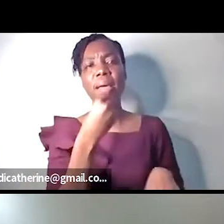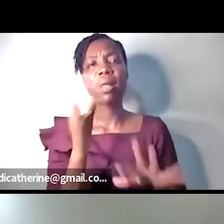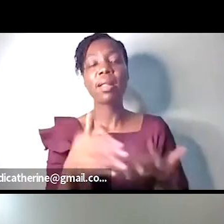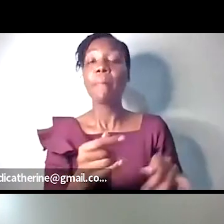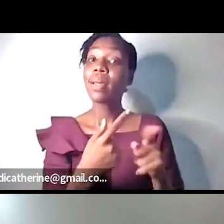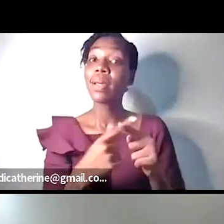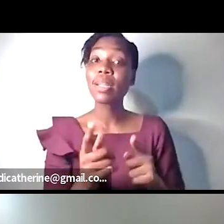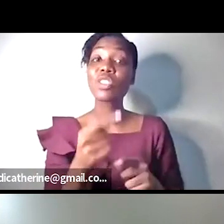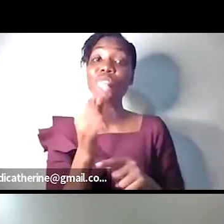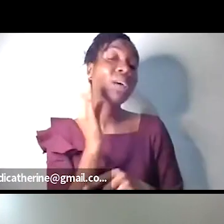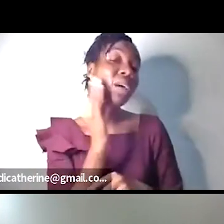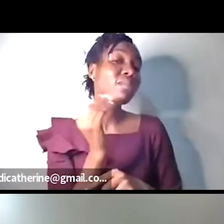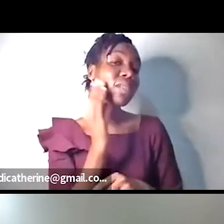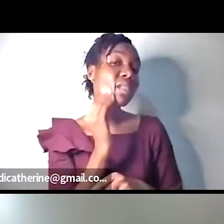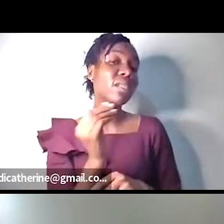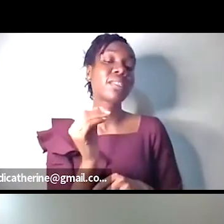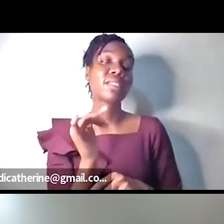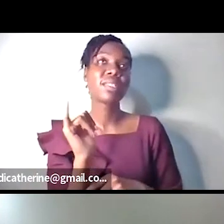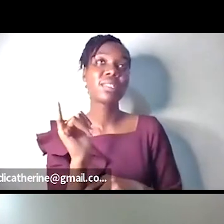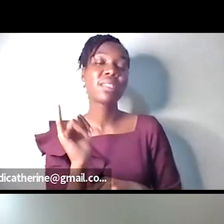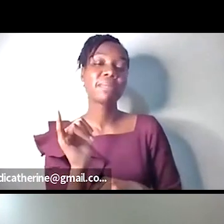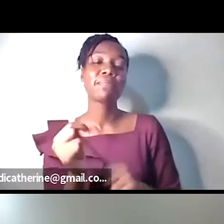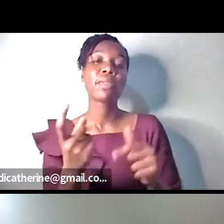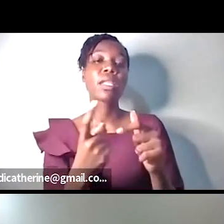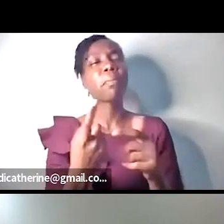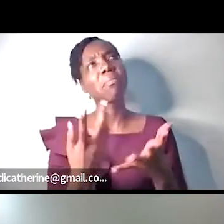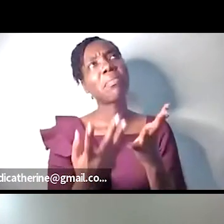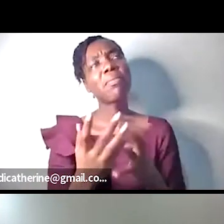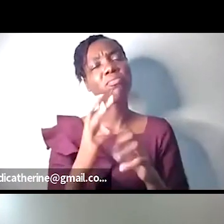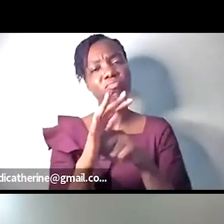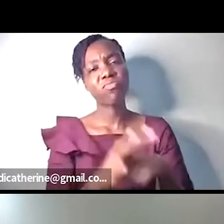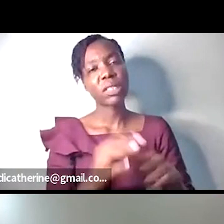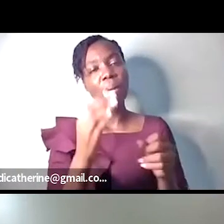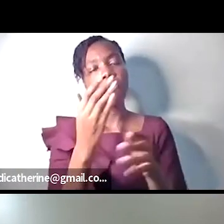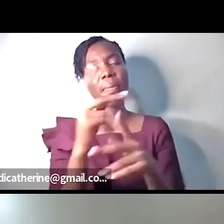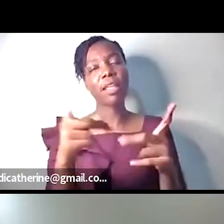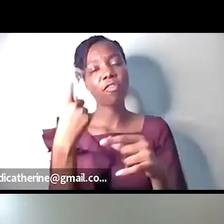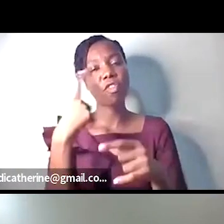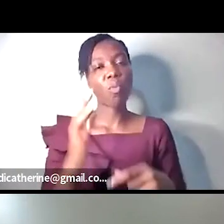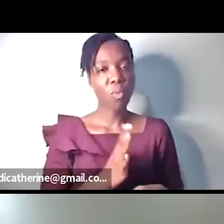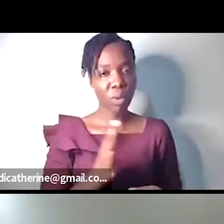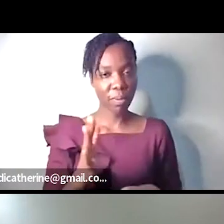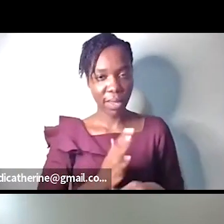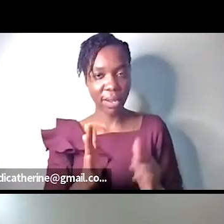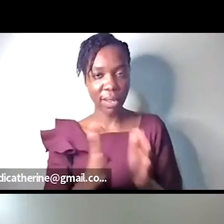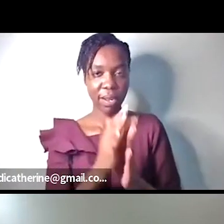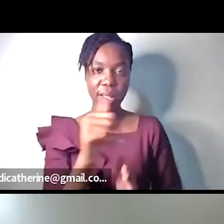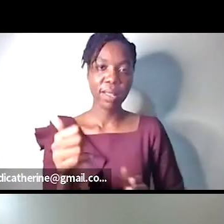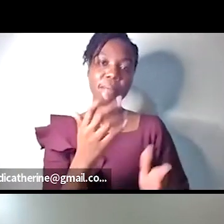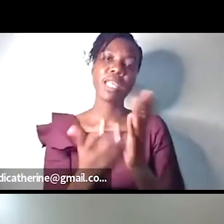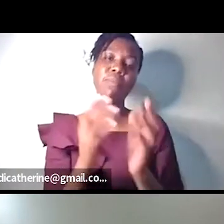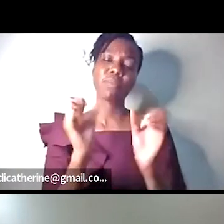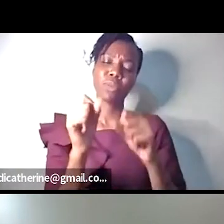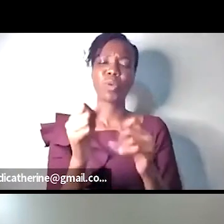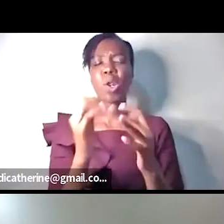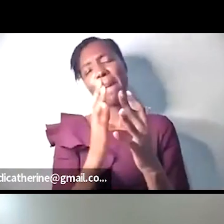that biases on side of women cannot be engineer. Even though you are engineer, you can be in middle, but